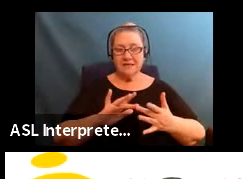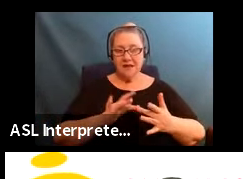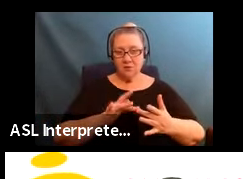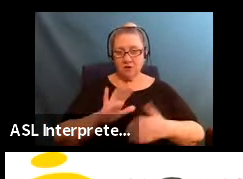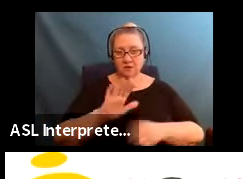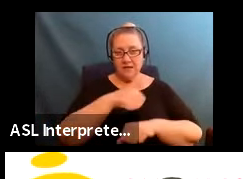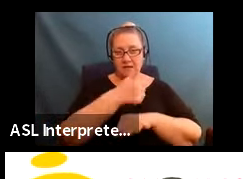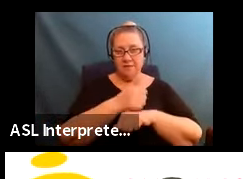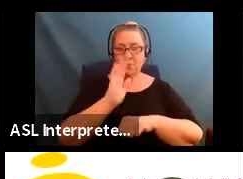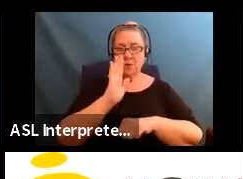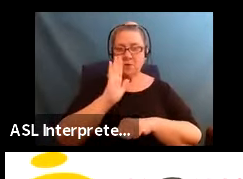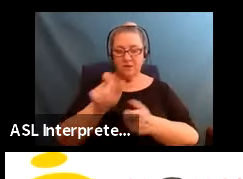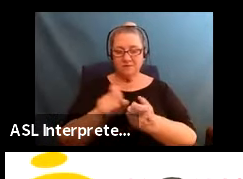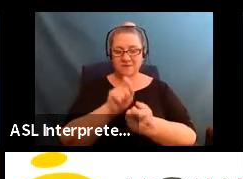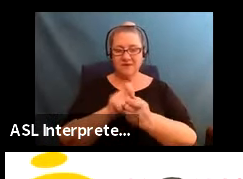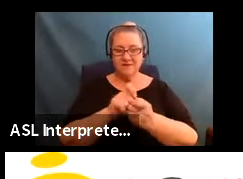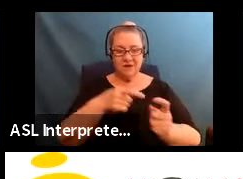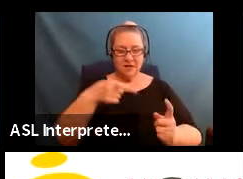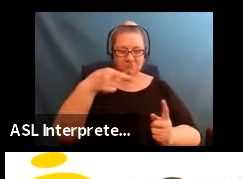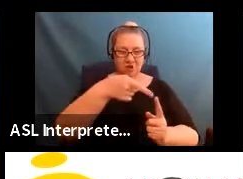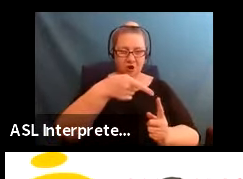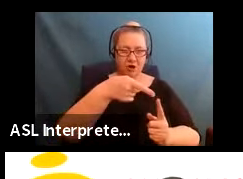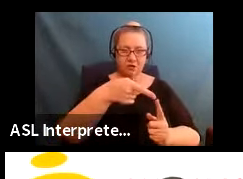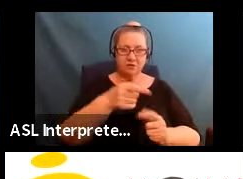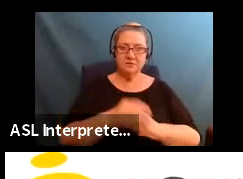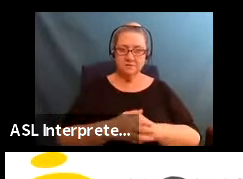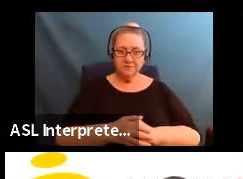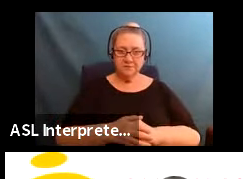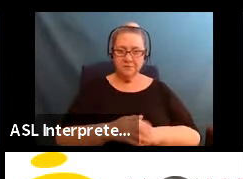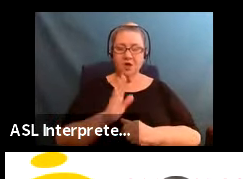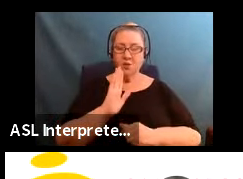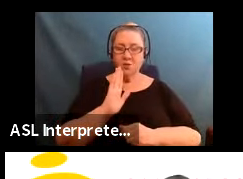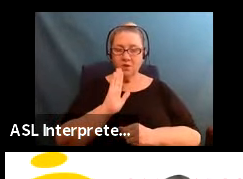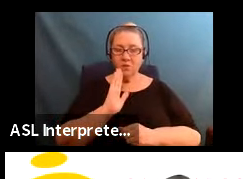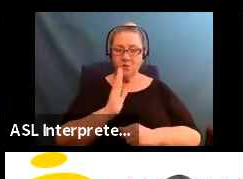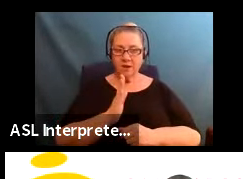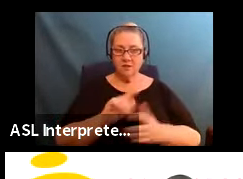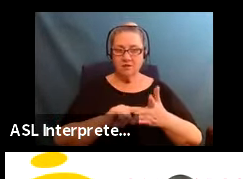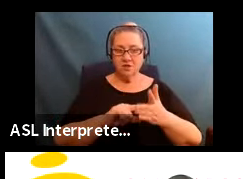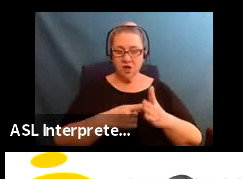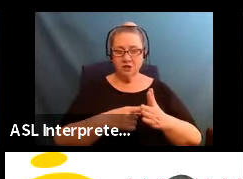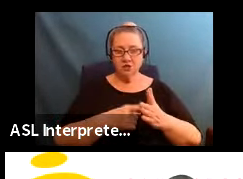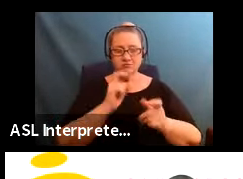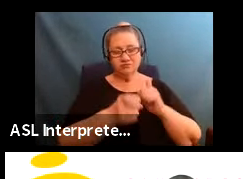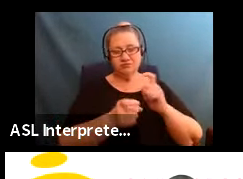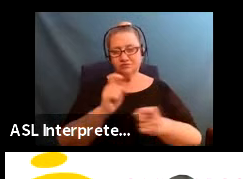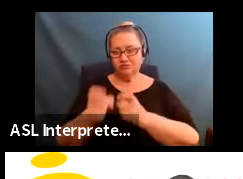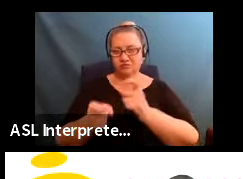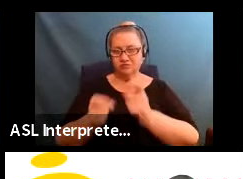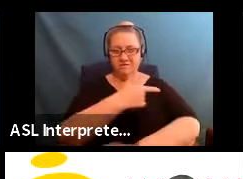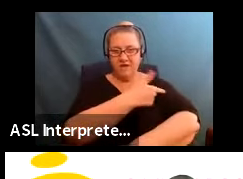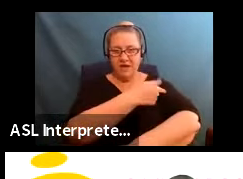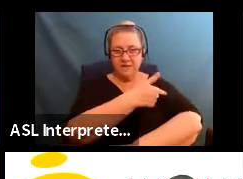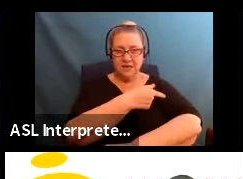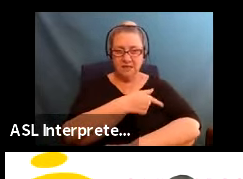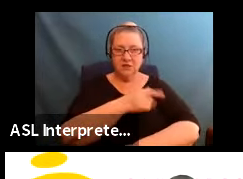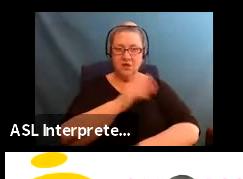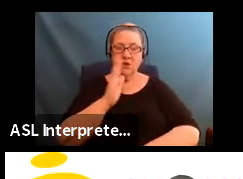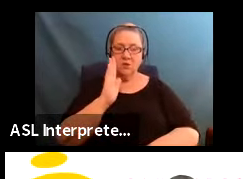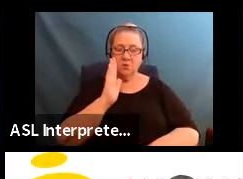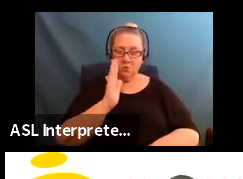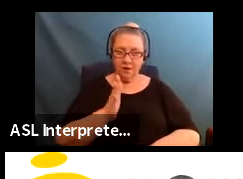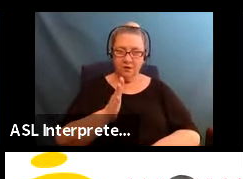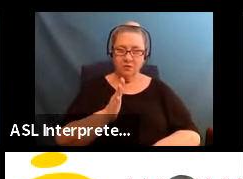are, and then reporting on against that target. And as we begin to vaccinate those people, changing that target so we can keep the pressure on